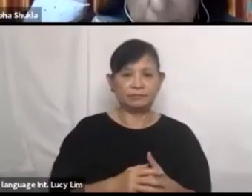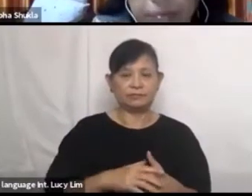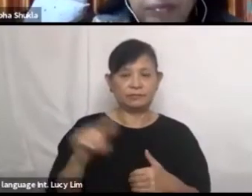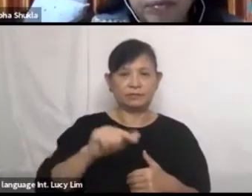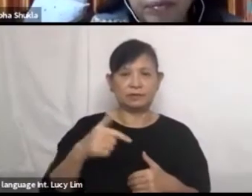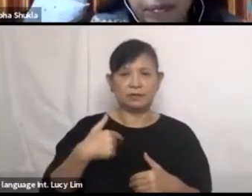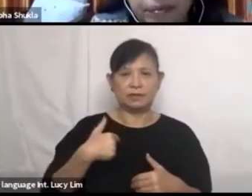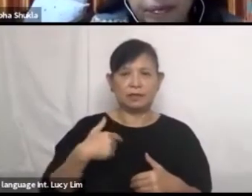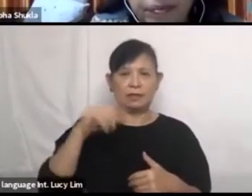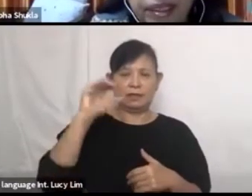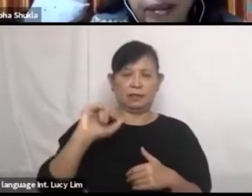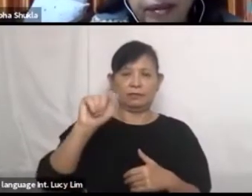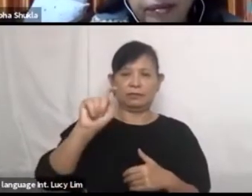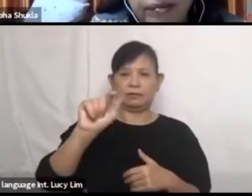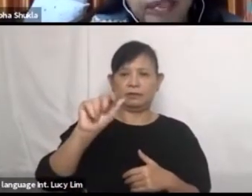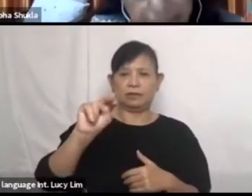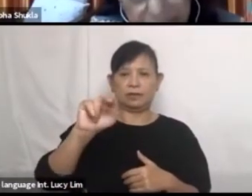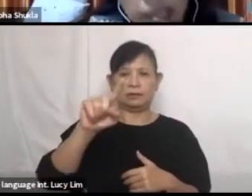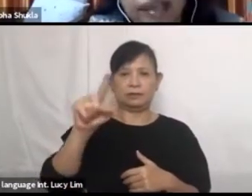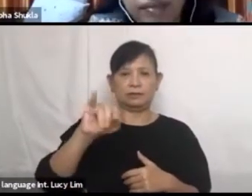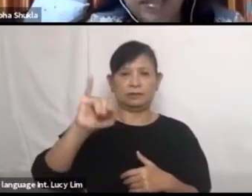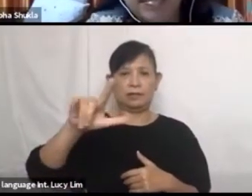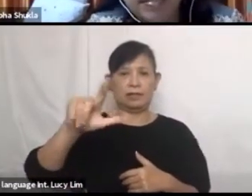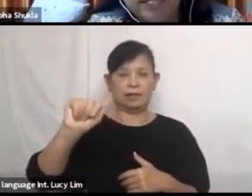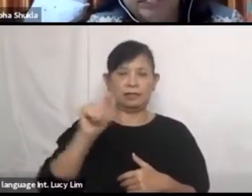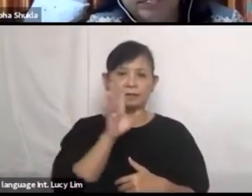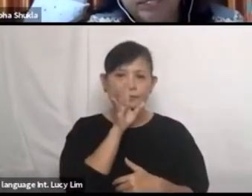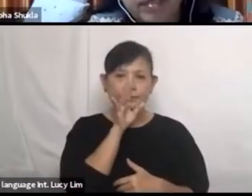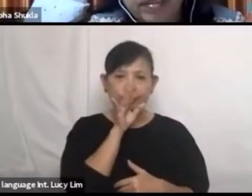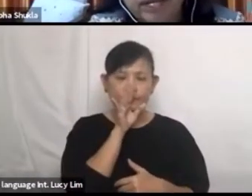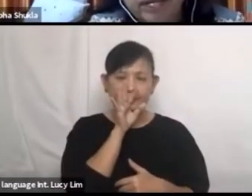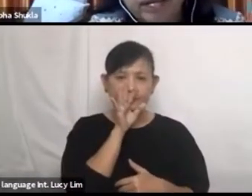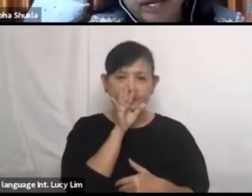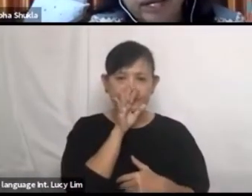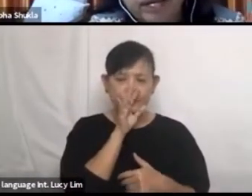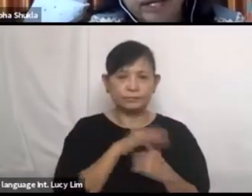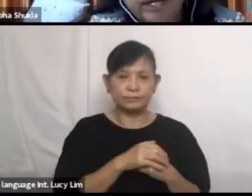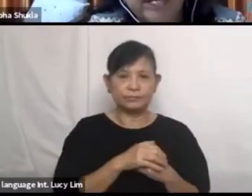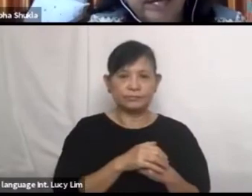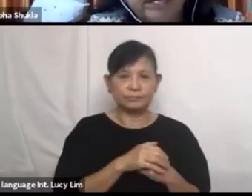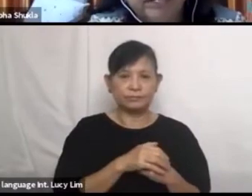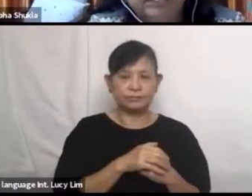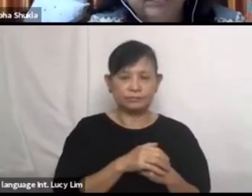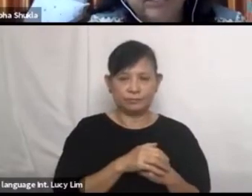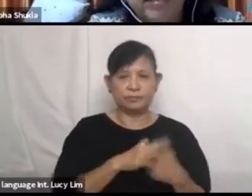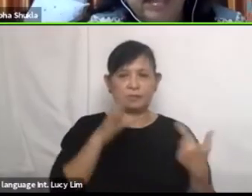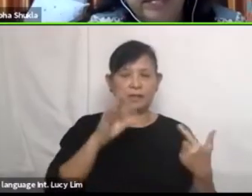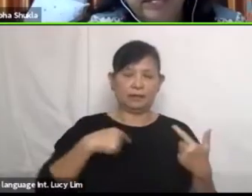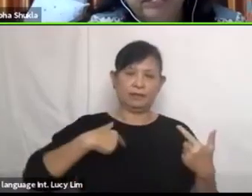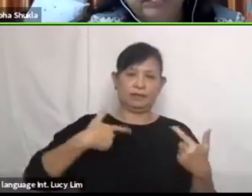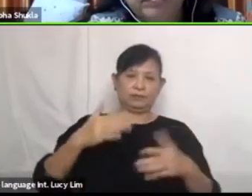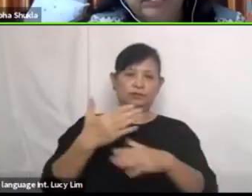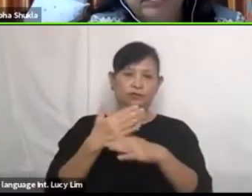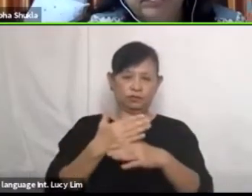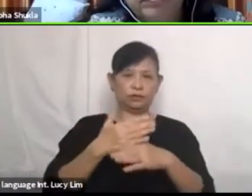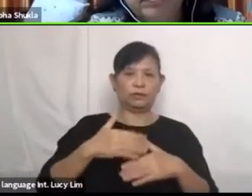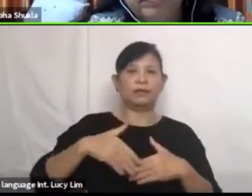student, maybe I can just give my thoughts and then hand over to our other speakers. Yes. So